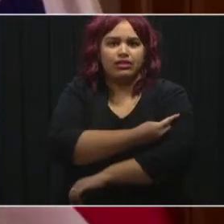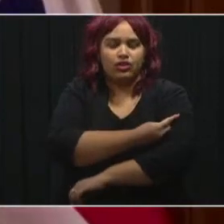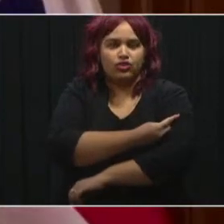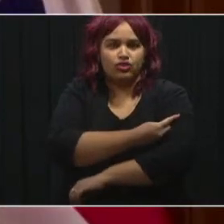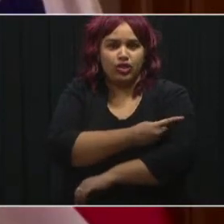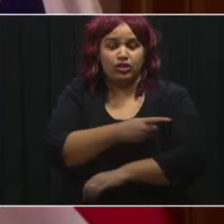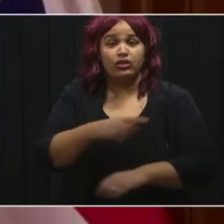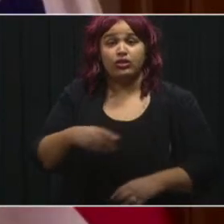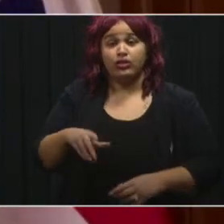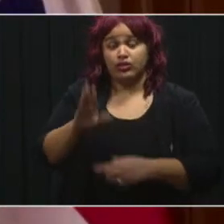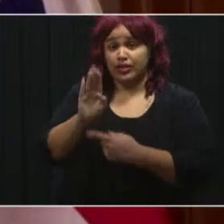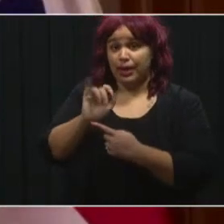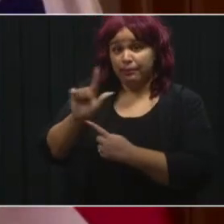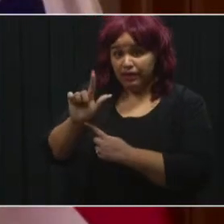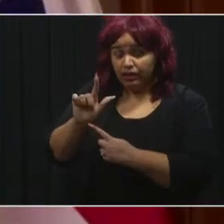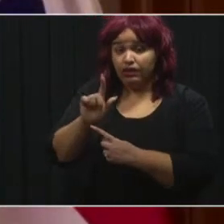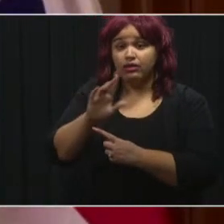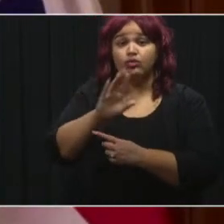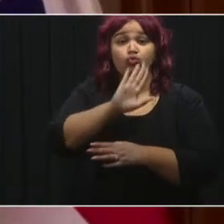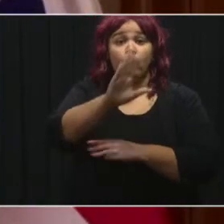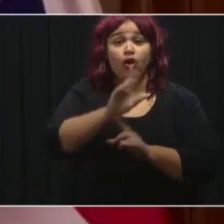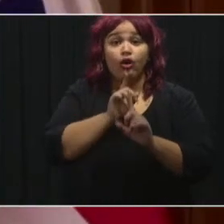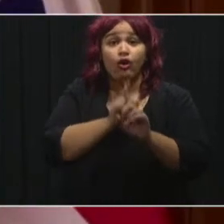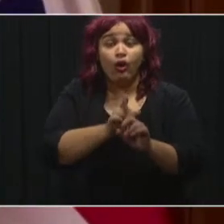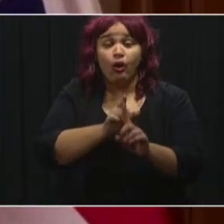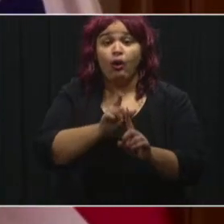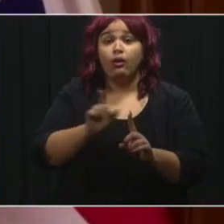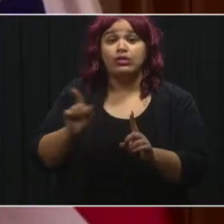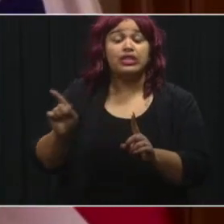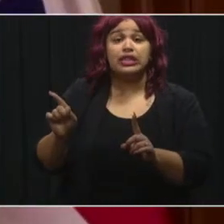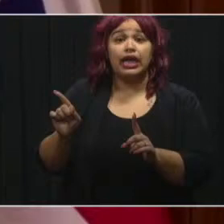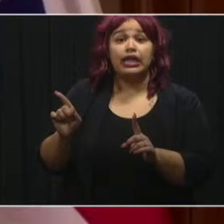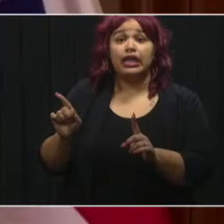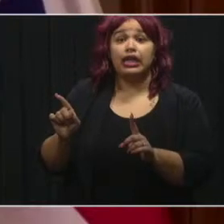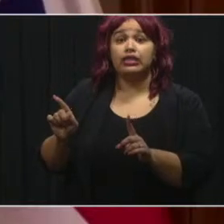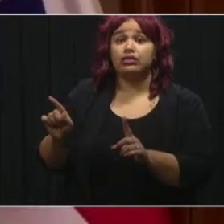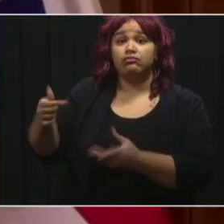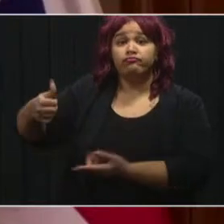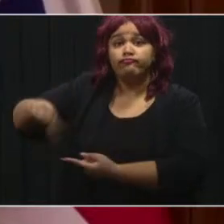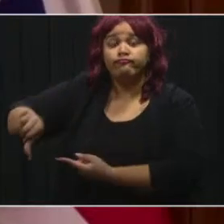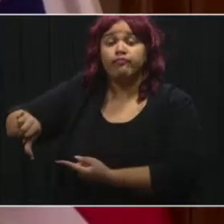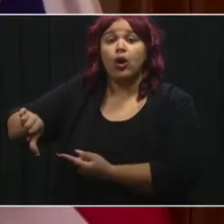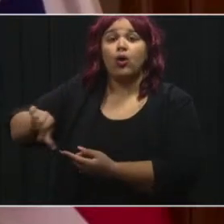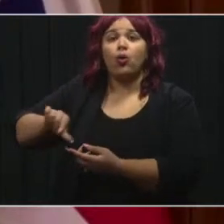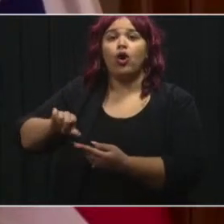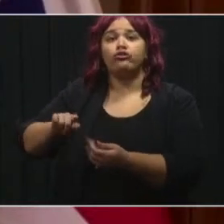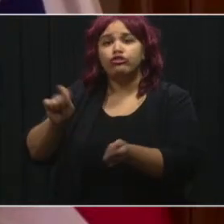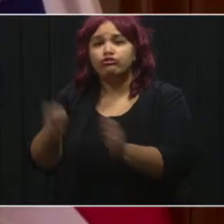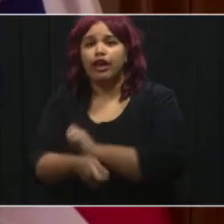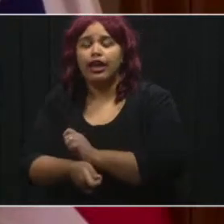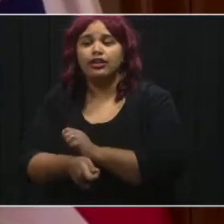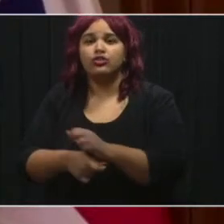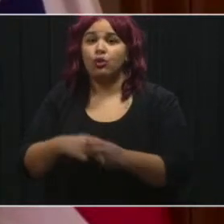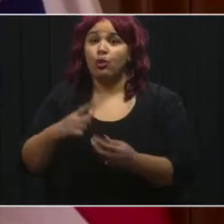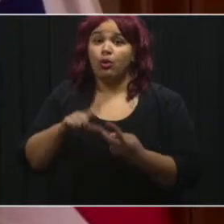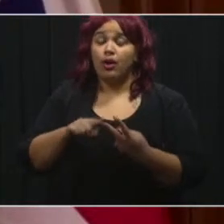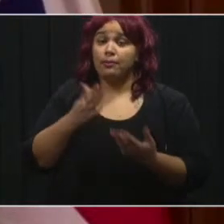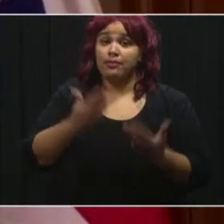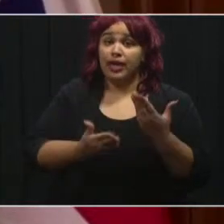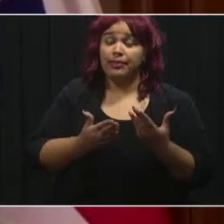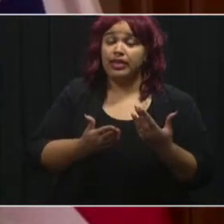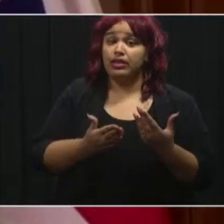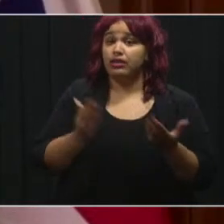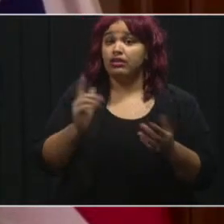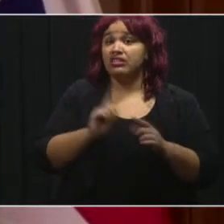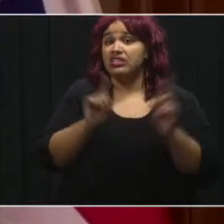bill put aside, to have it changed dramatically more to your liking, or to pass something else that perhaps you think might